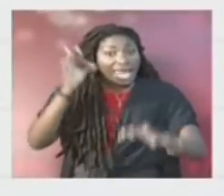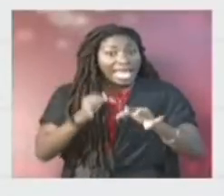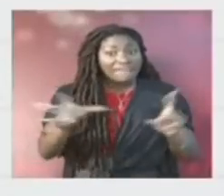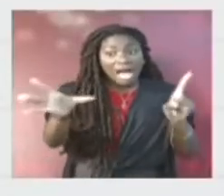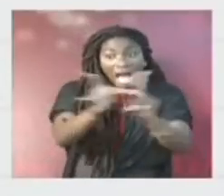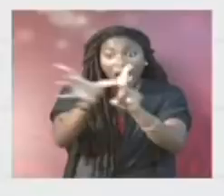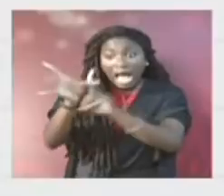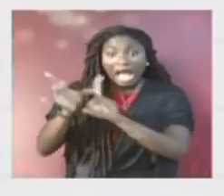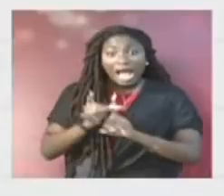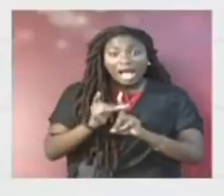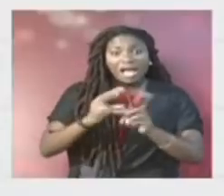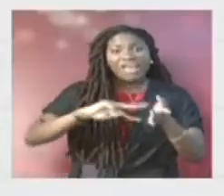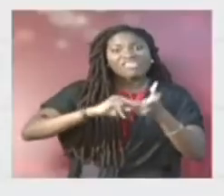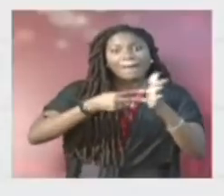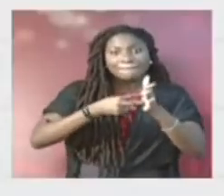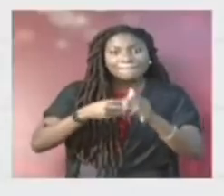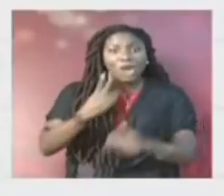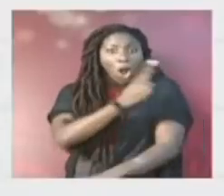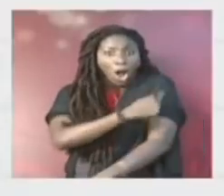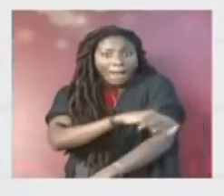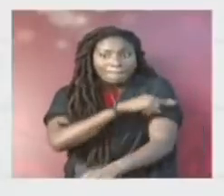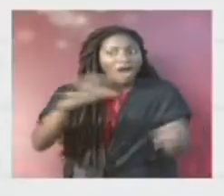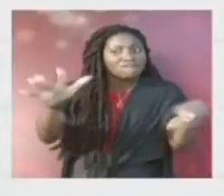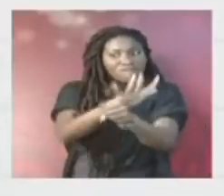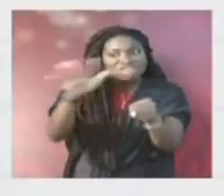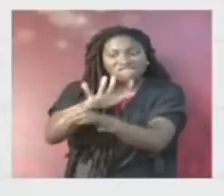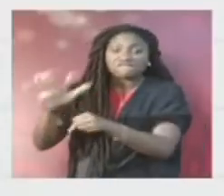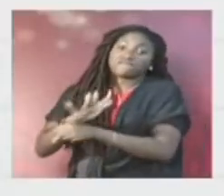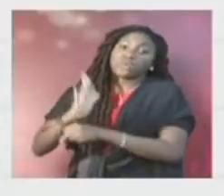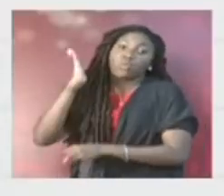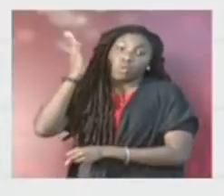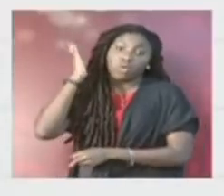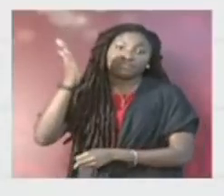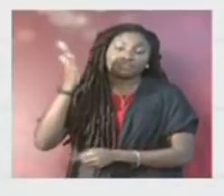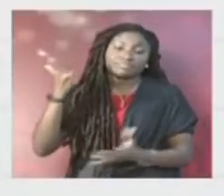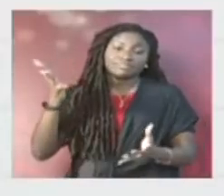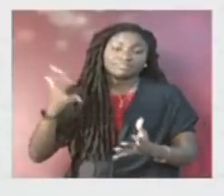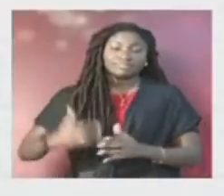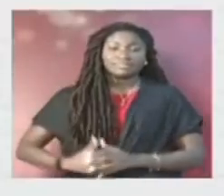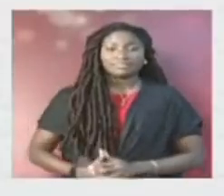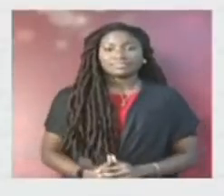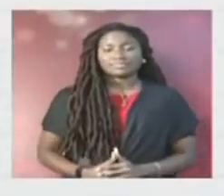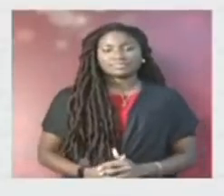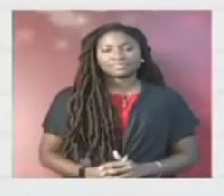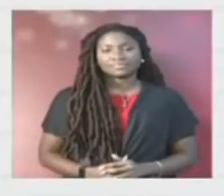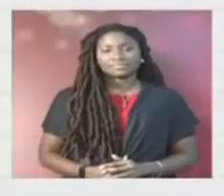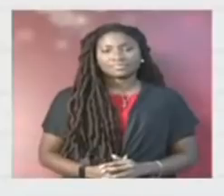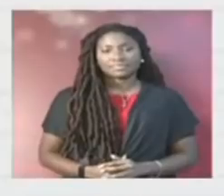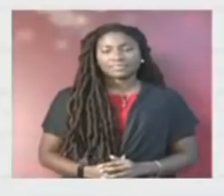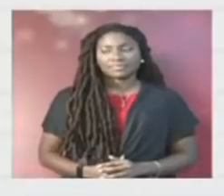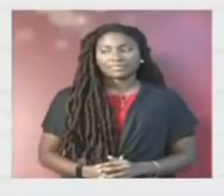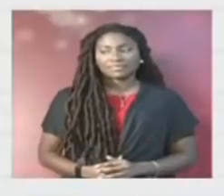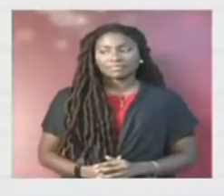more hospitalized people you have. Both of them trend upward in the same direction. Let's project that